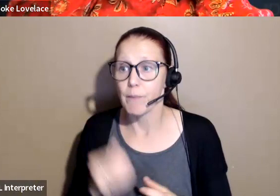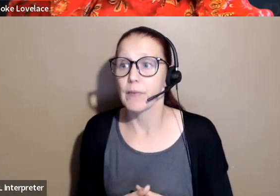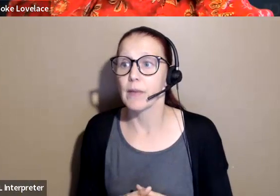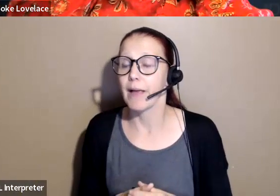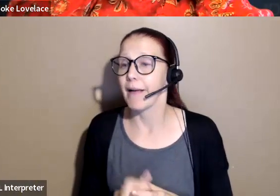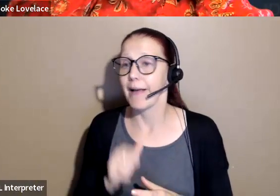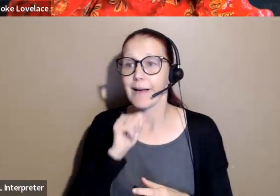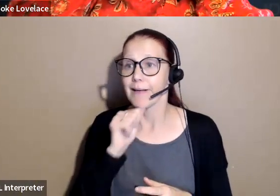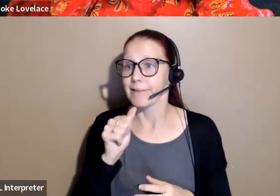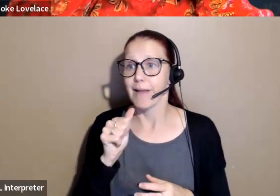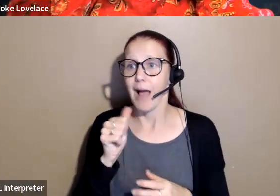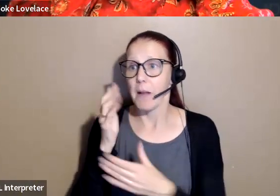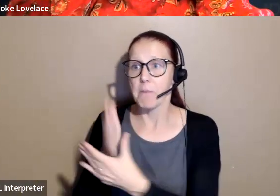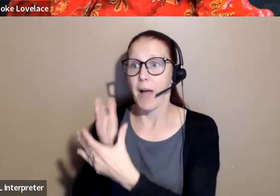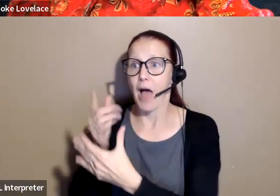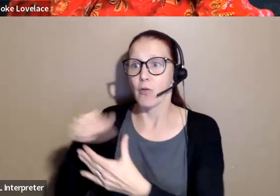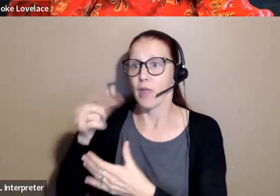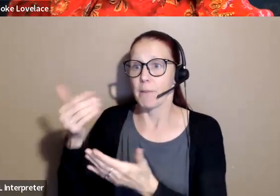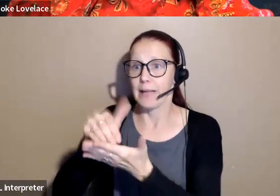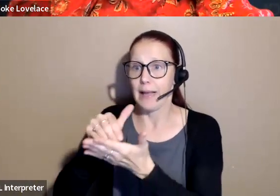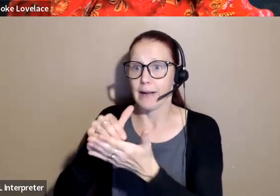not bother them again.